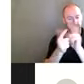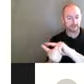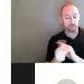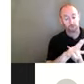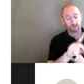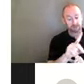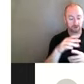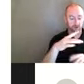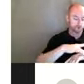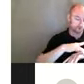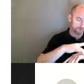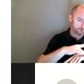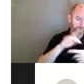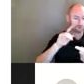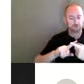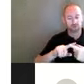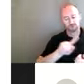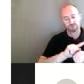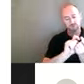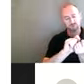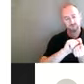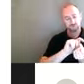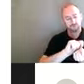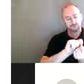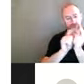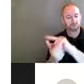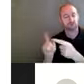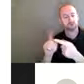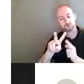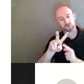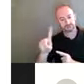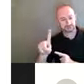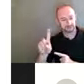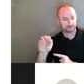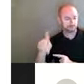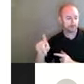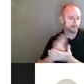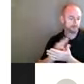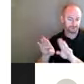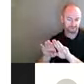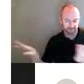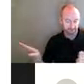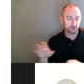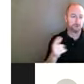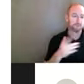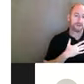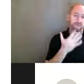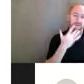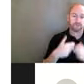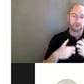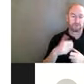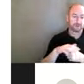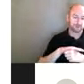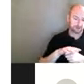Earth model into a two-dimensional flat paper map model. And this is one of my favorite problem areas. And it